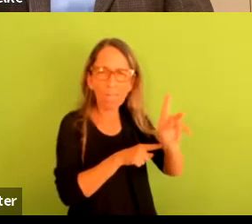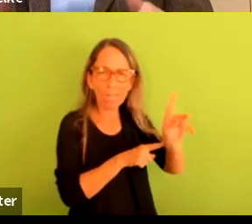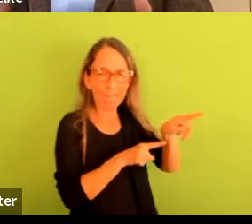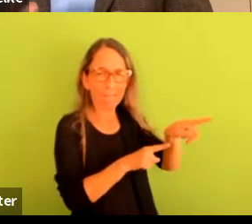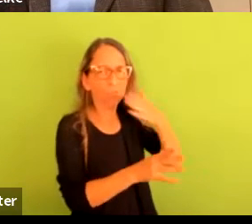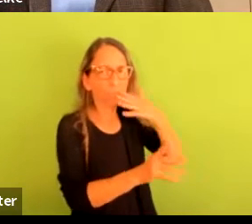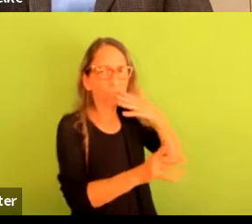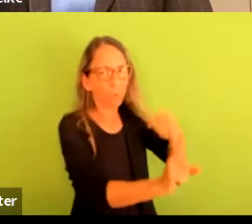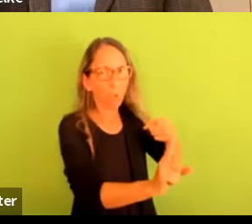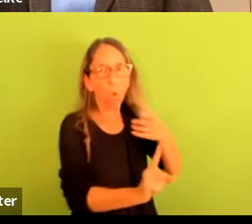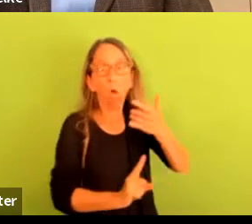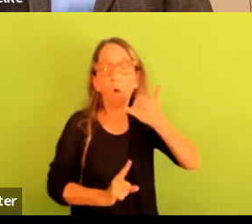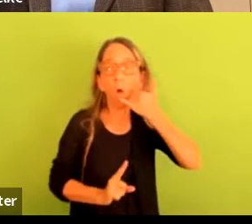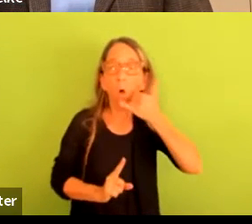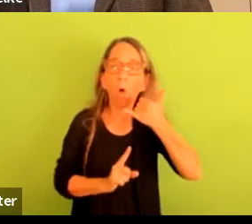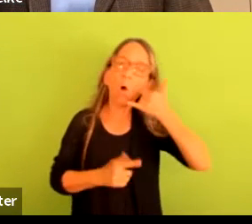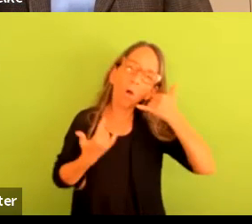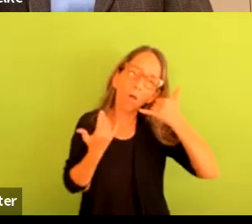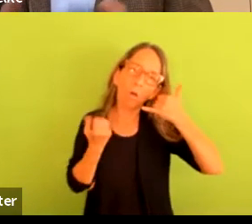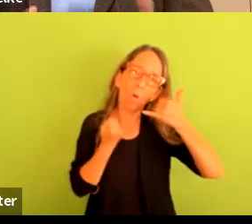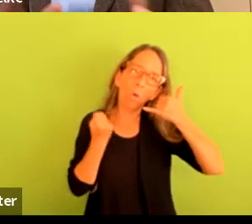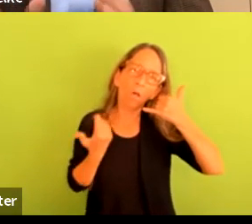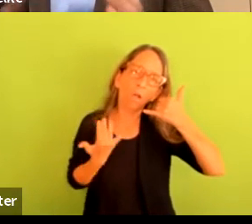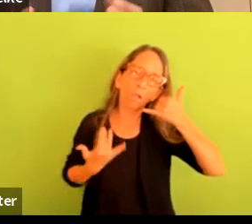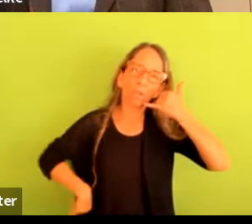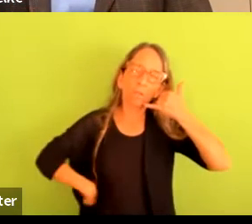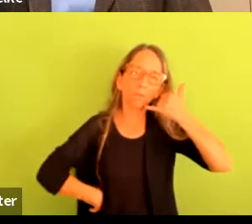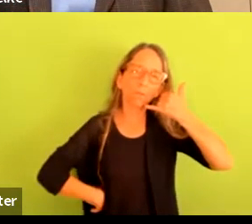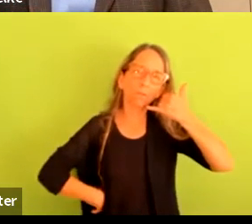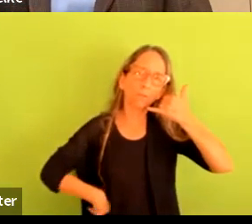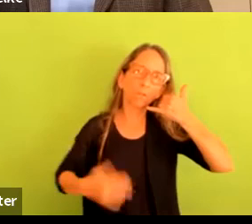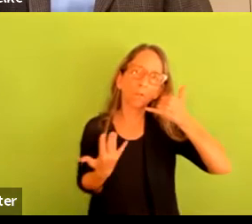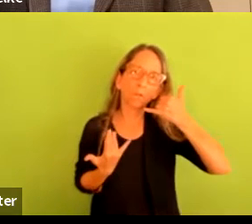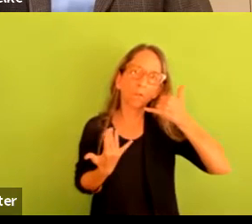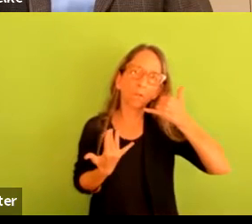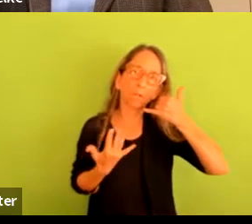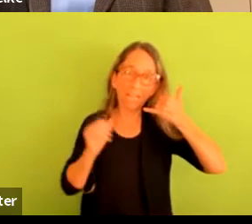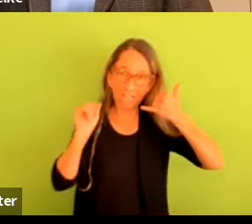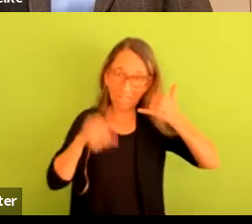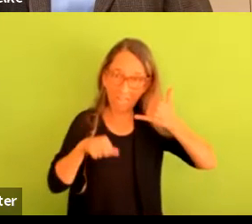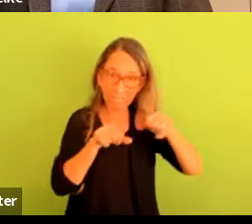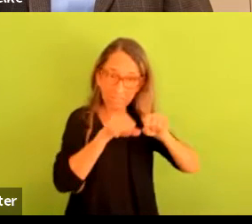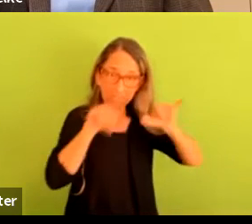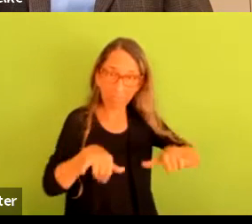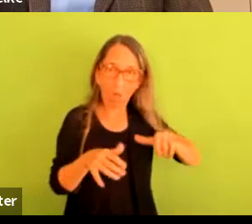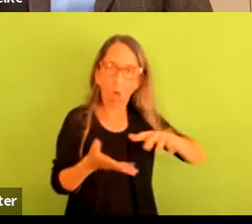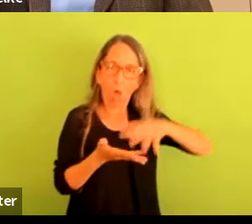and hours, having a consistent service that you can learn the ins and out of, I think can be a very powerful